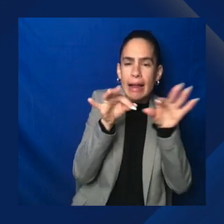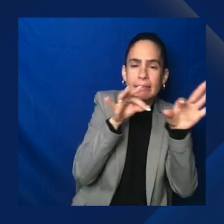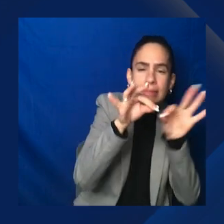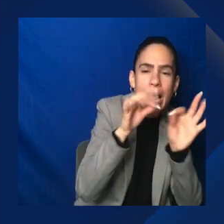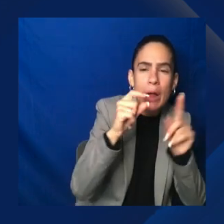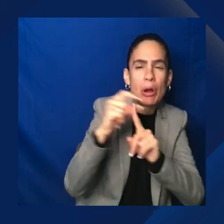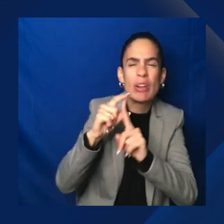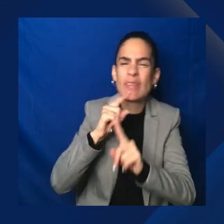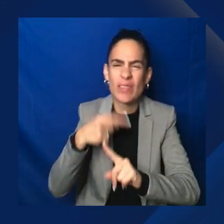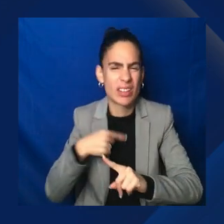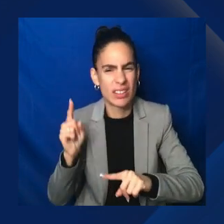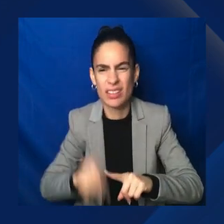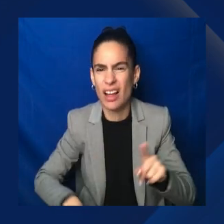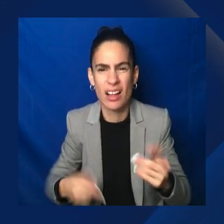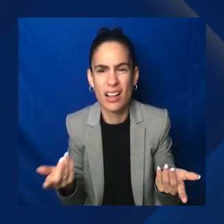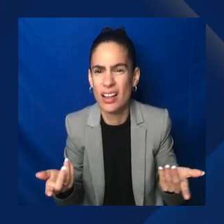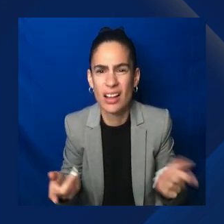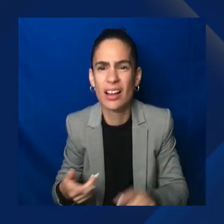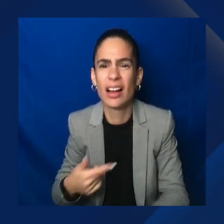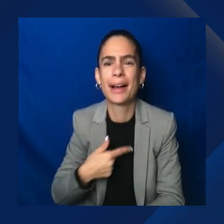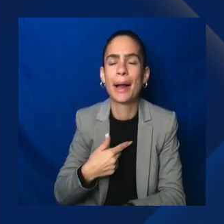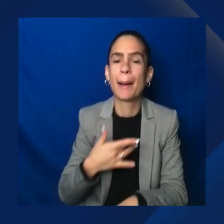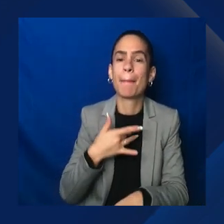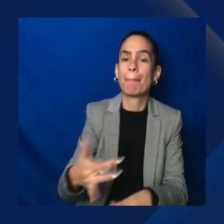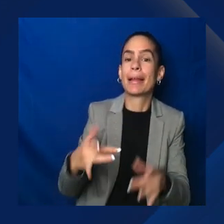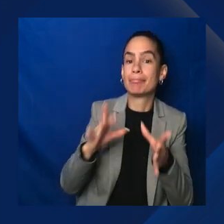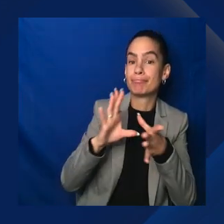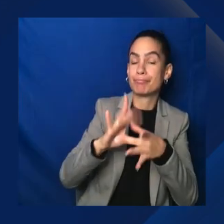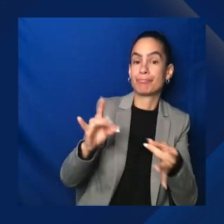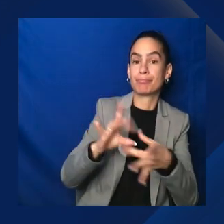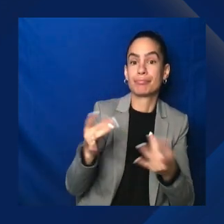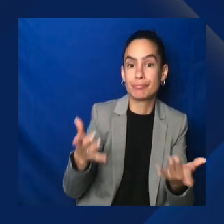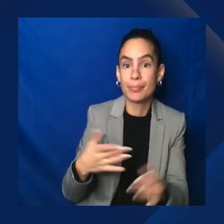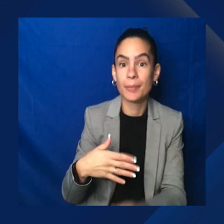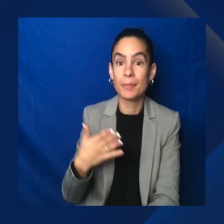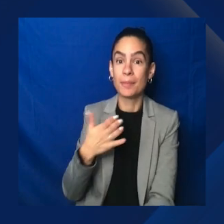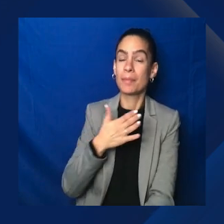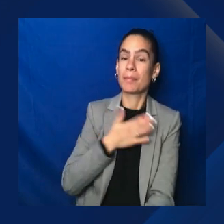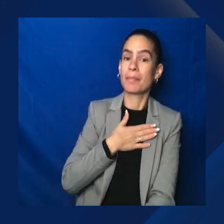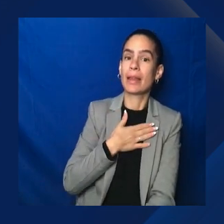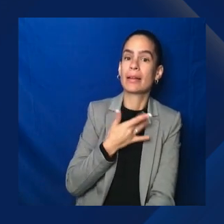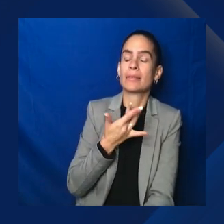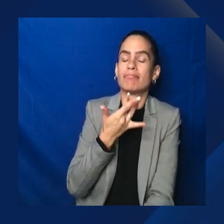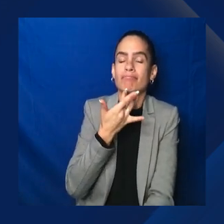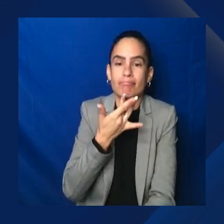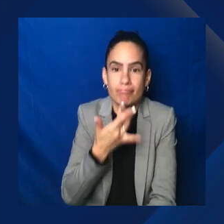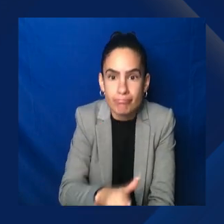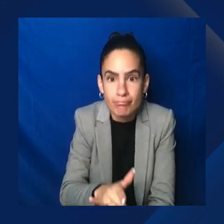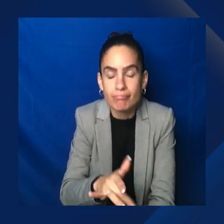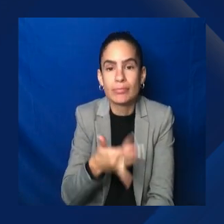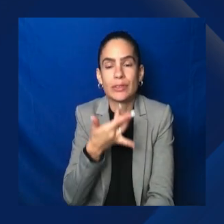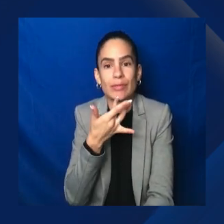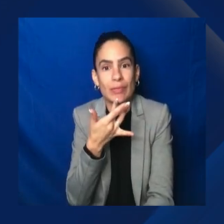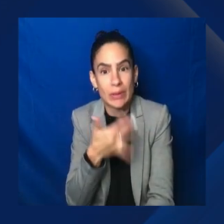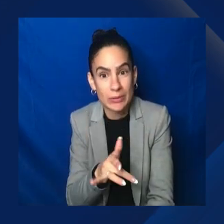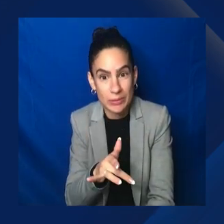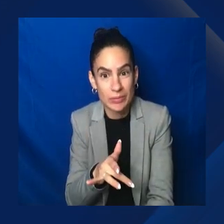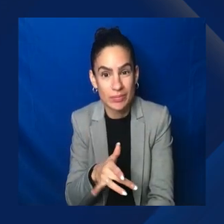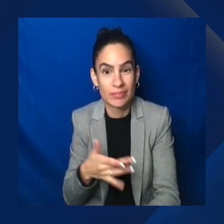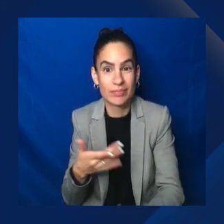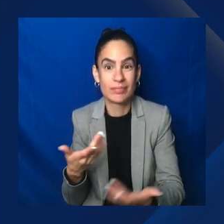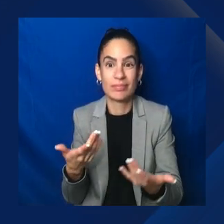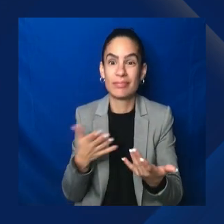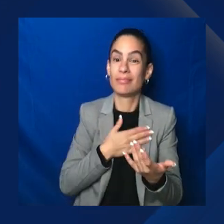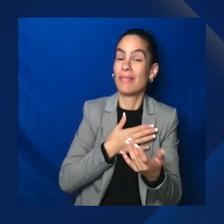fortune, just to describe that my fortune is that my spiritual being and my cultural